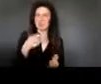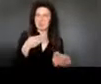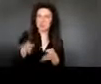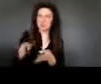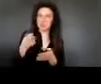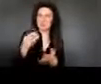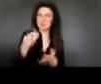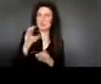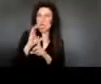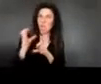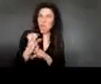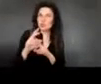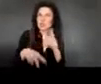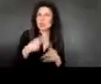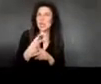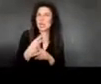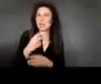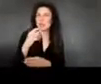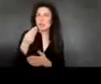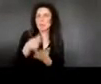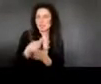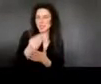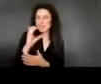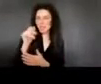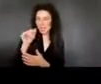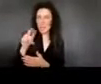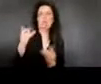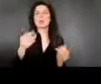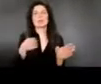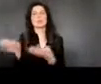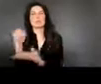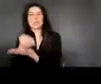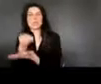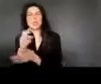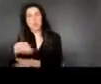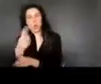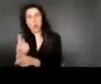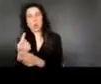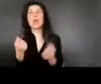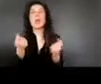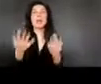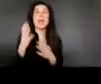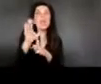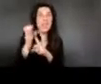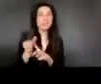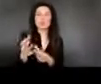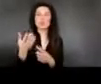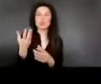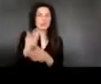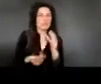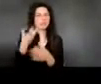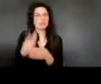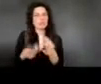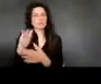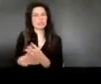pure consumption-based economical capital, a lot of cultural space are getting lost here. The cultural